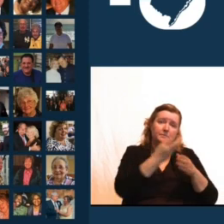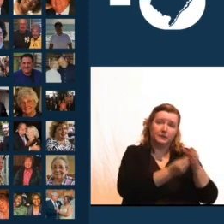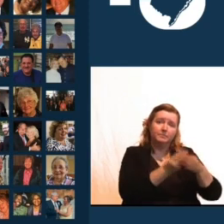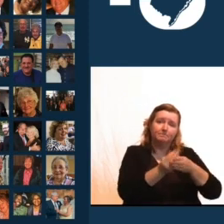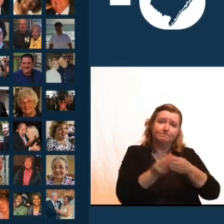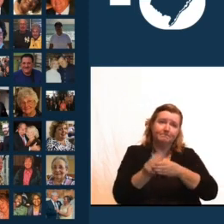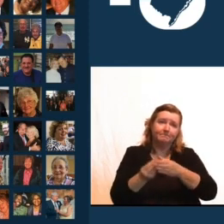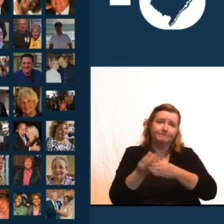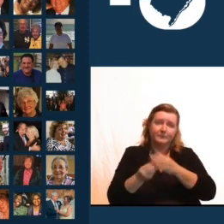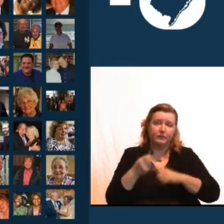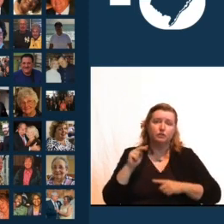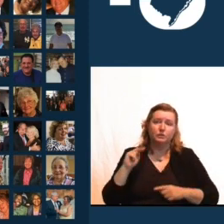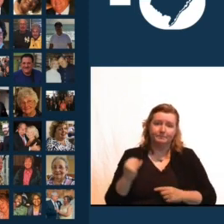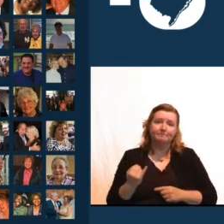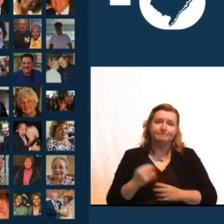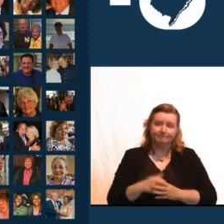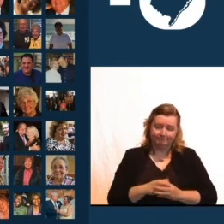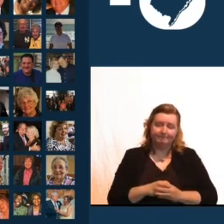moment of silence.